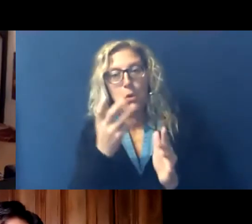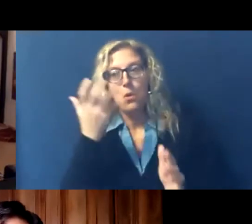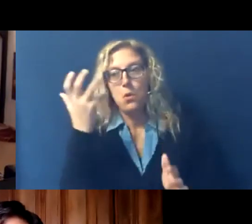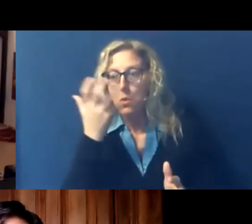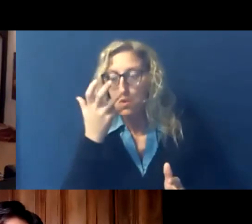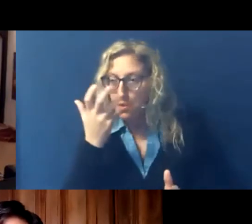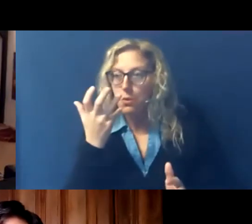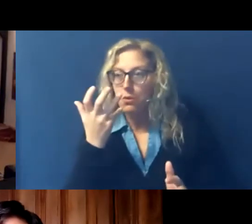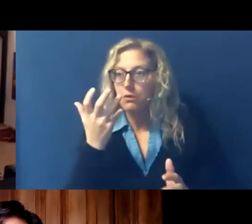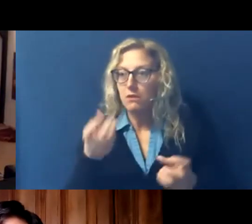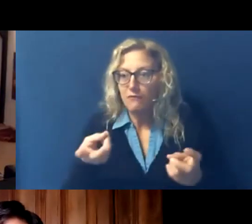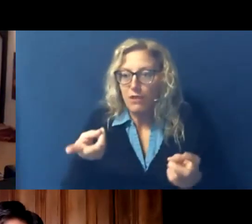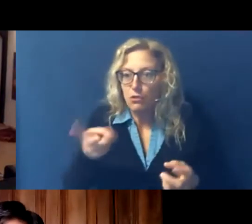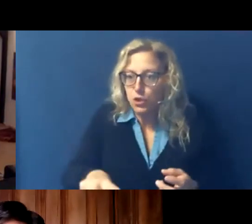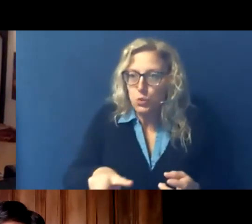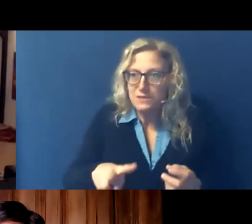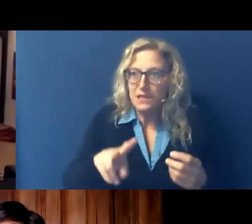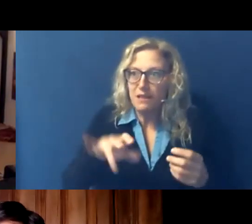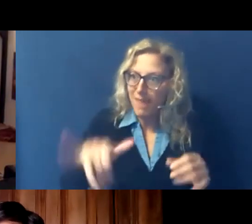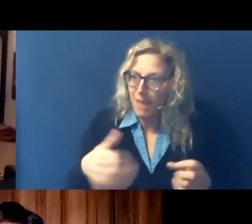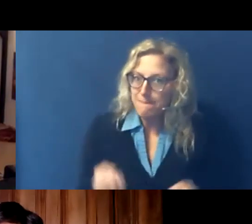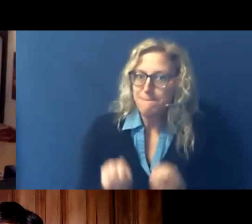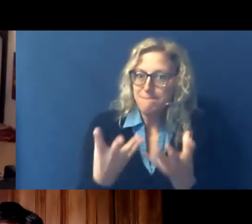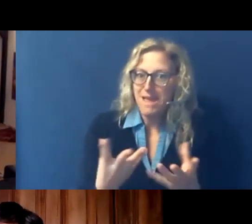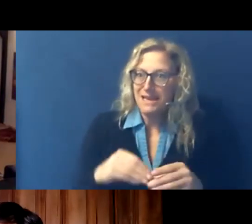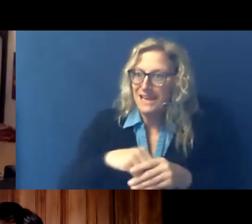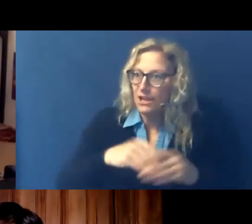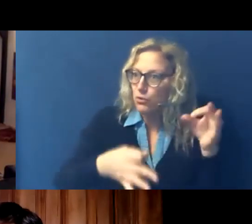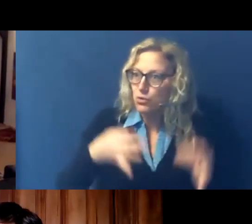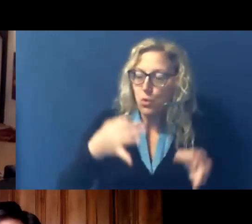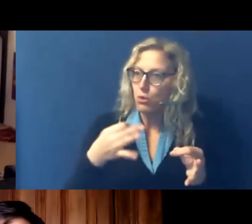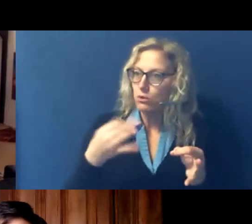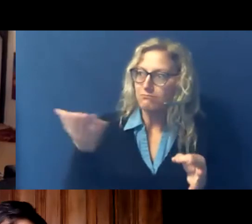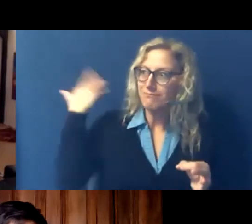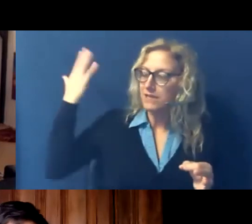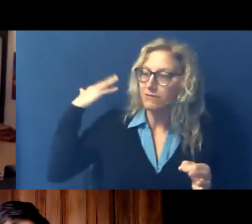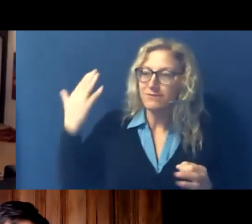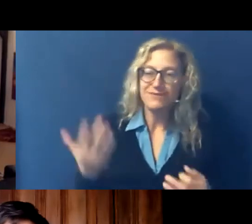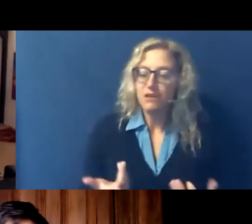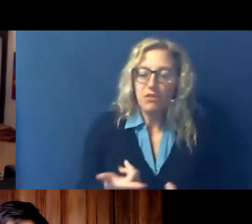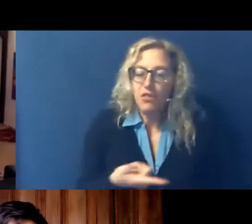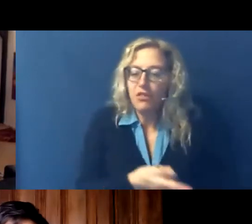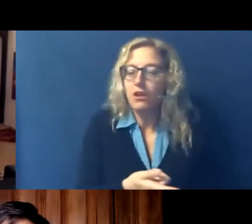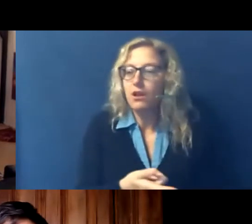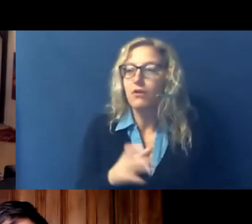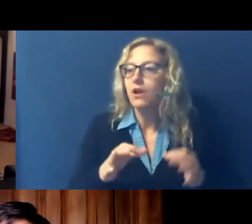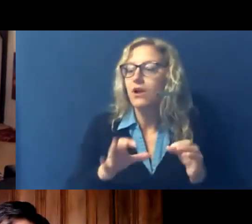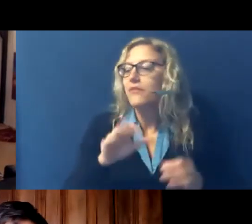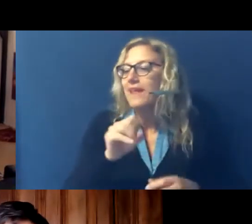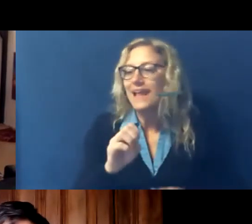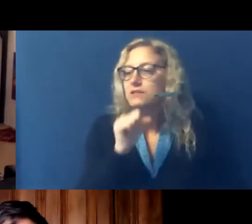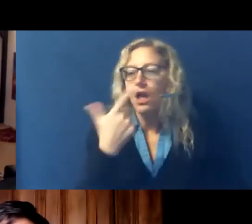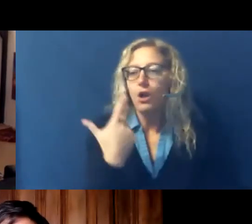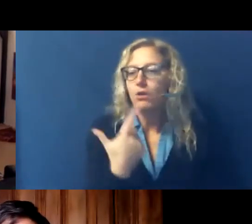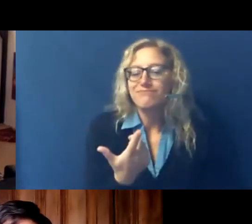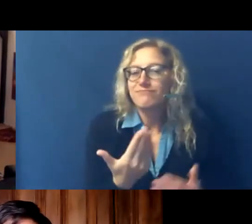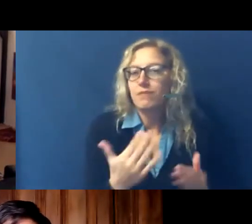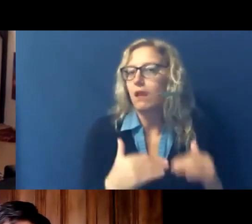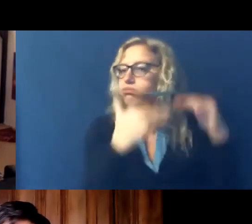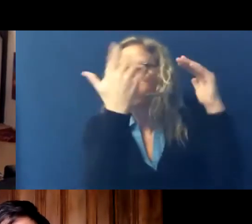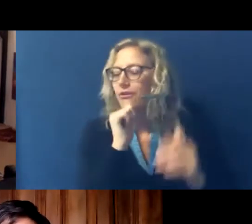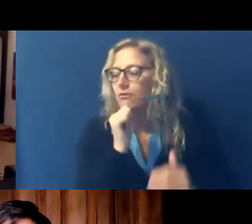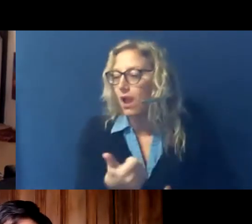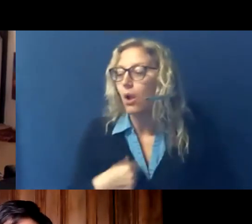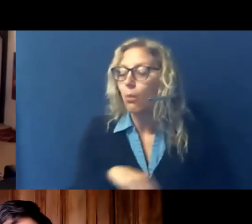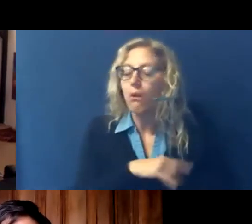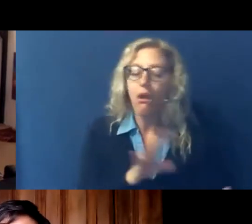of a losing streak like that in court before. They're not getting anywhere. These cases aren't going anywhere. We participated in a